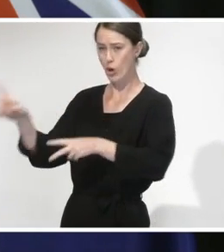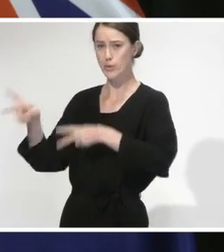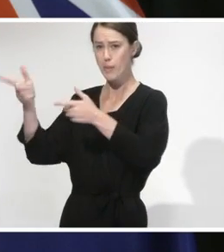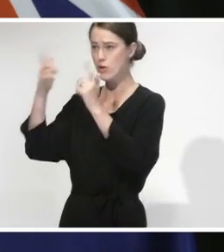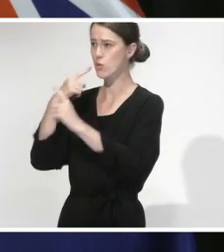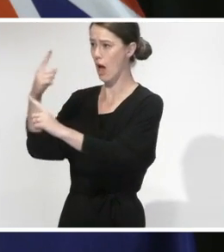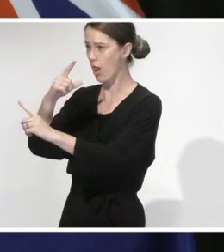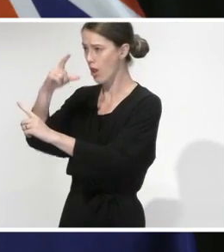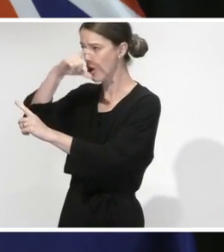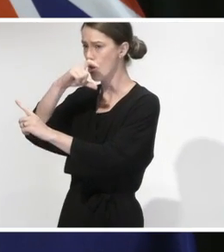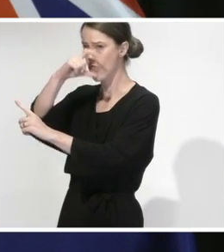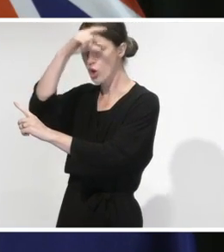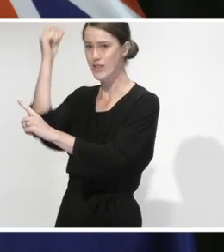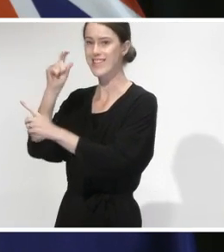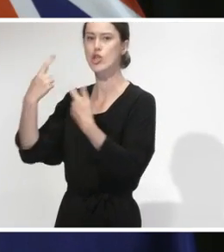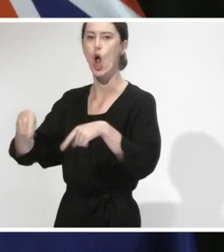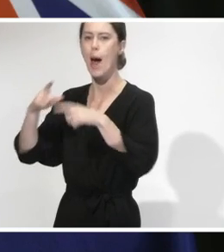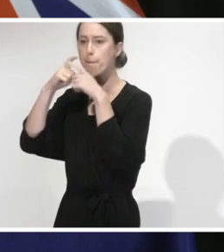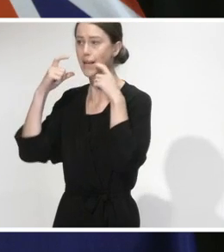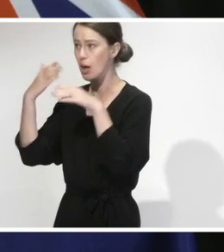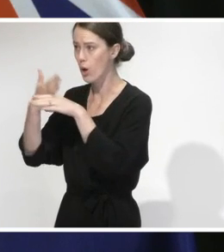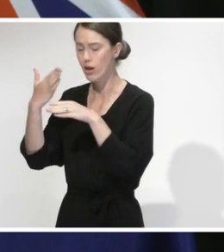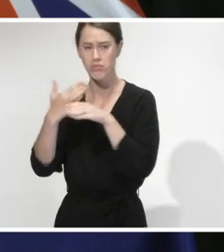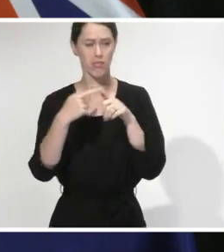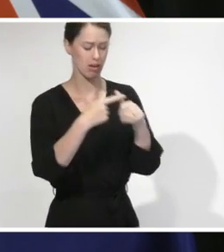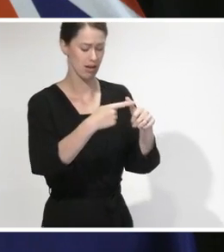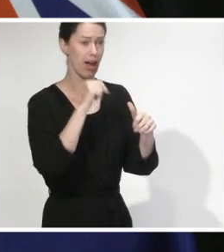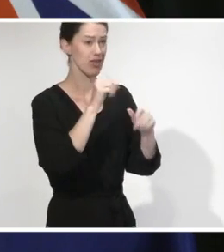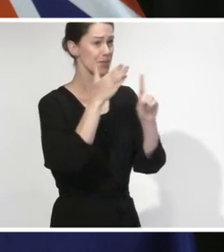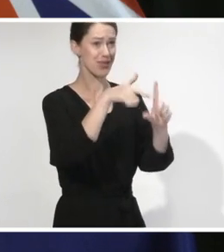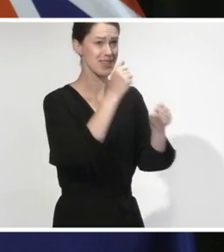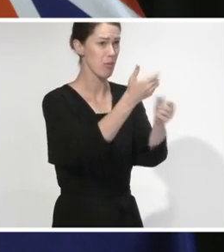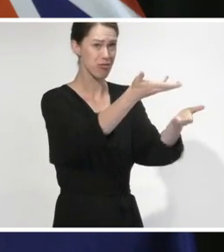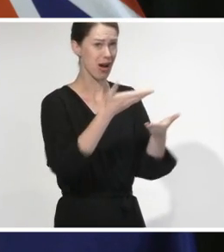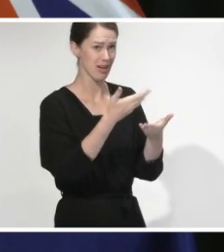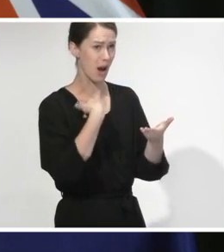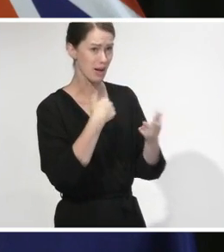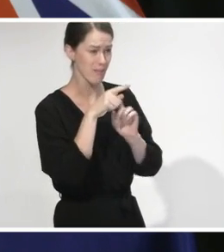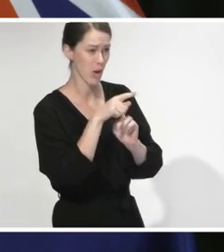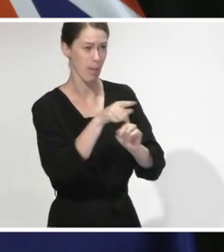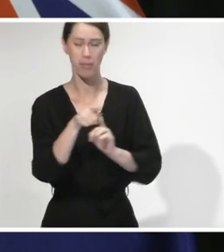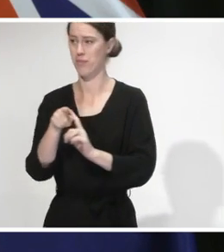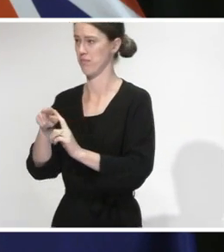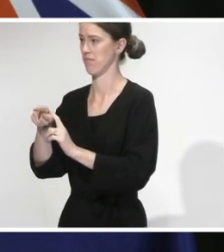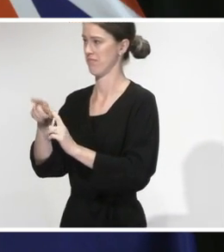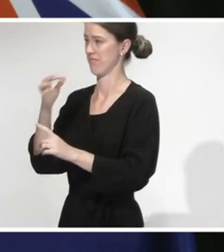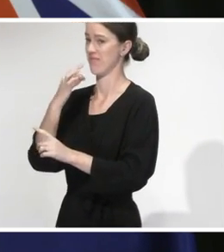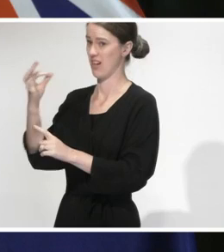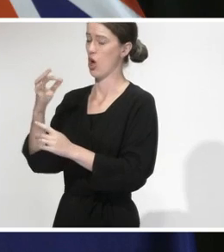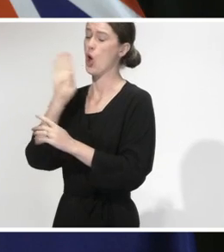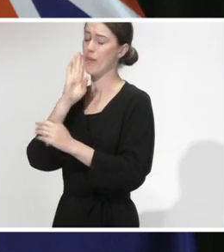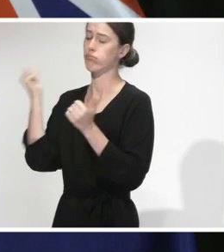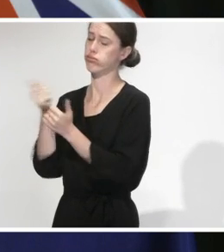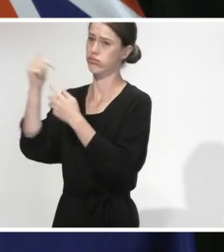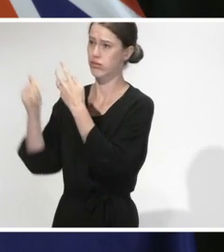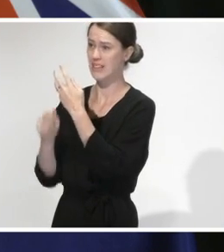Is there a specific example? If there's a specific example you can provide me, I'm happy to follow up on that. Yeah, we've heard of multiple examples of that happening.